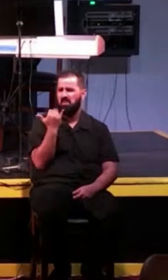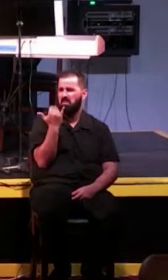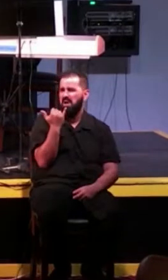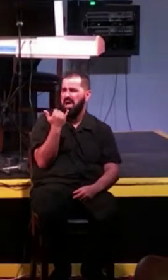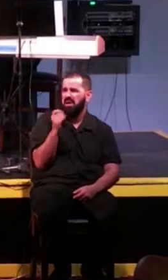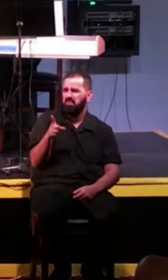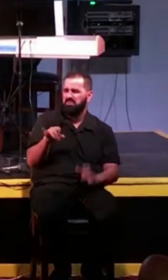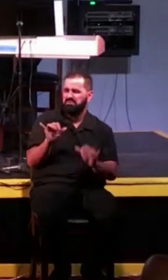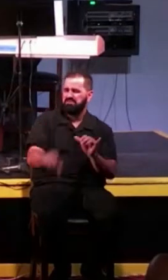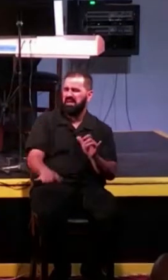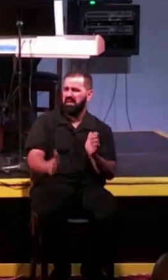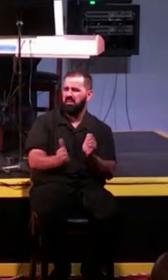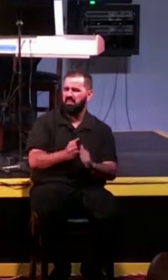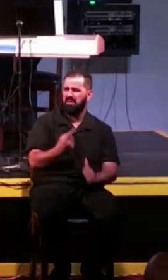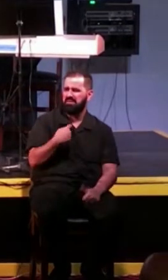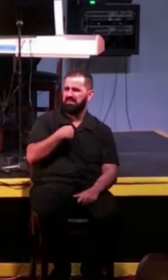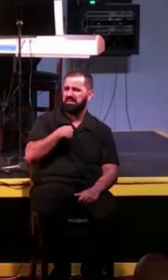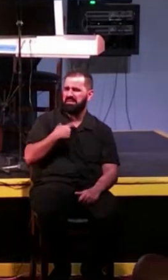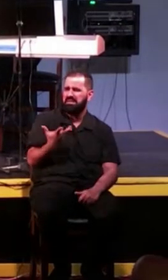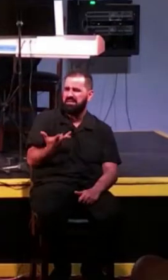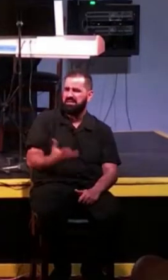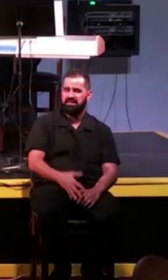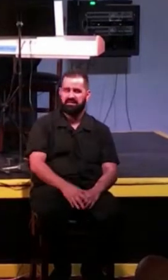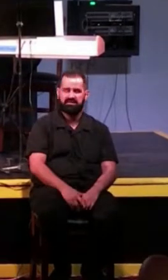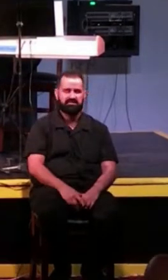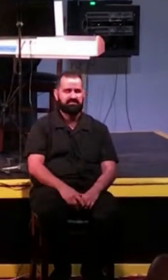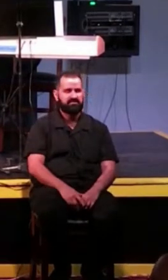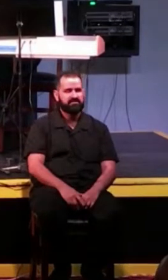Why would you come with me?